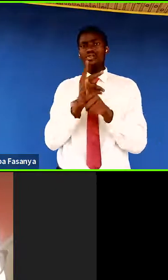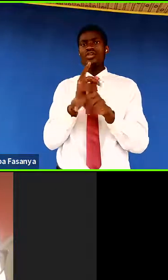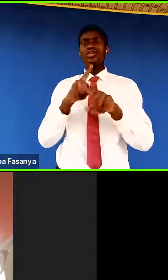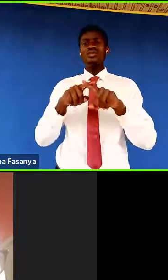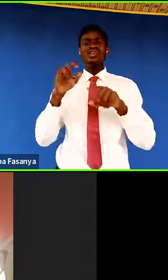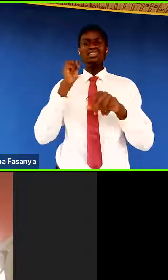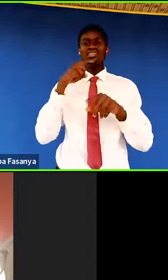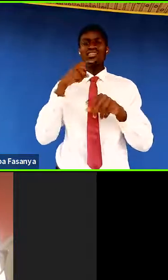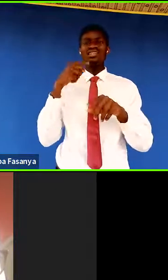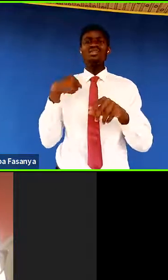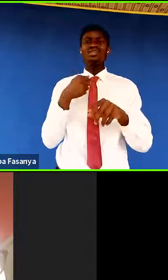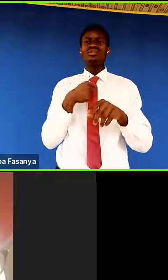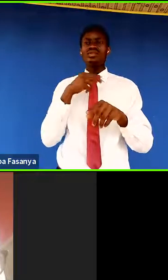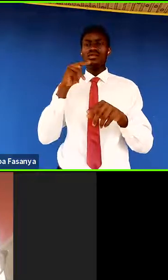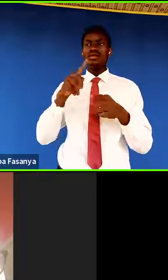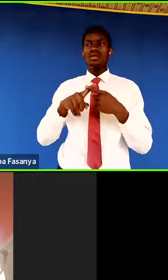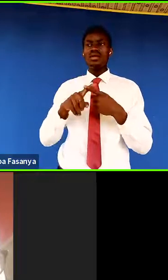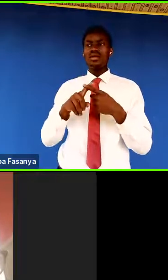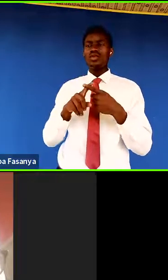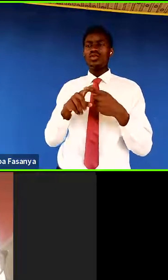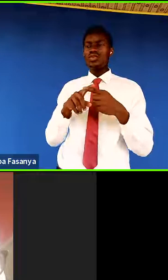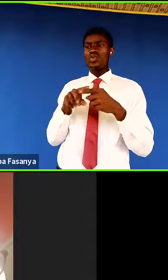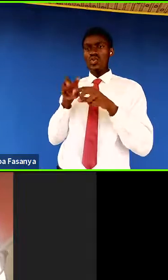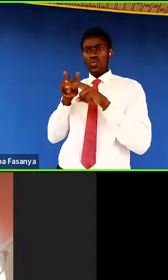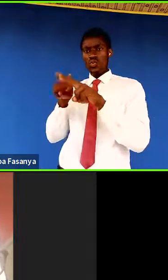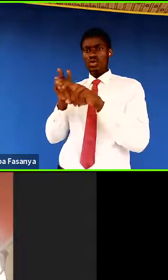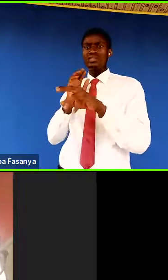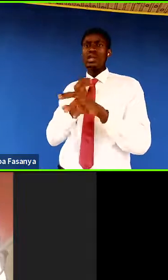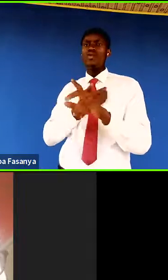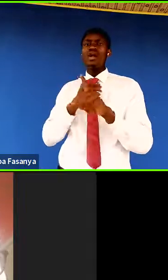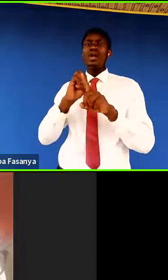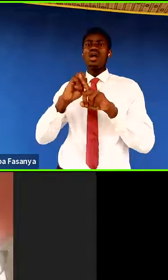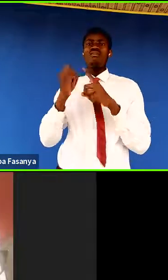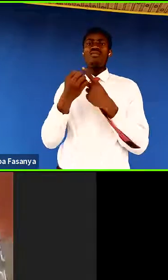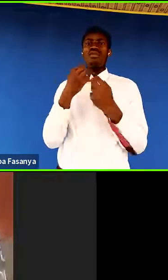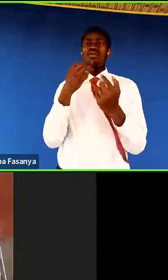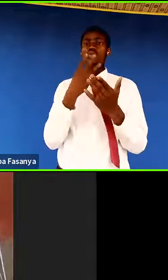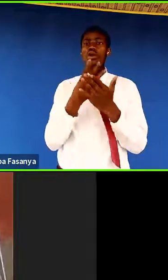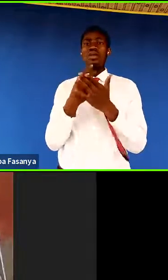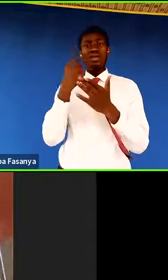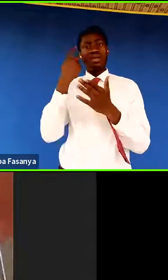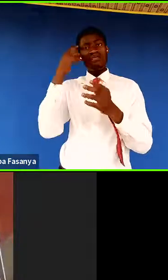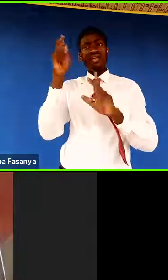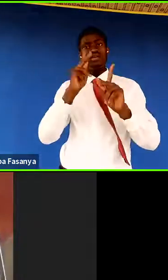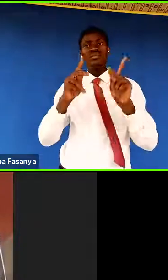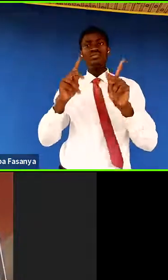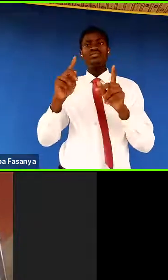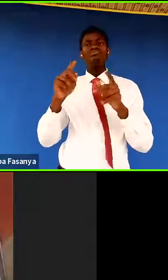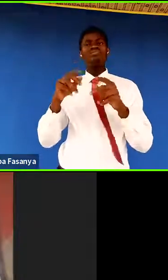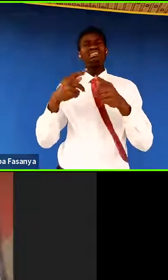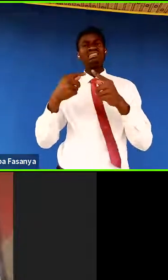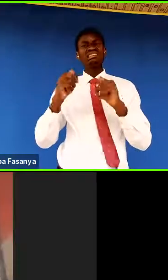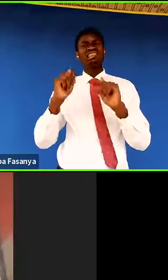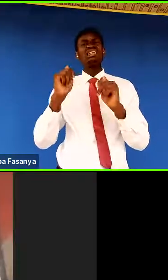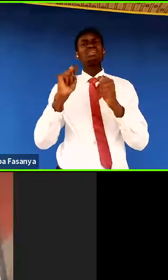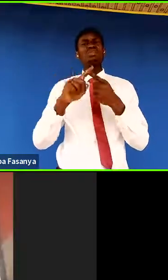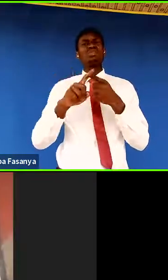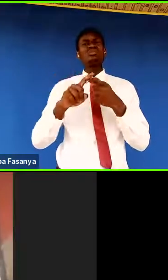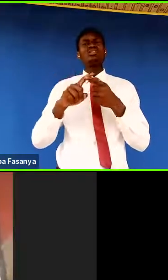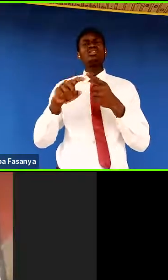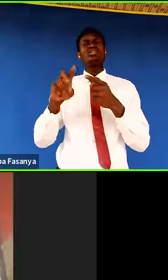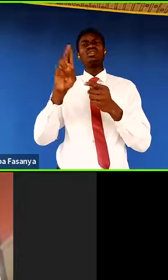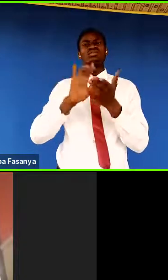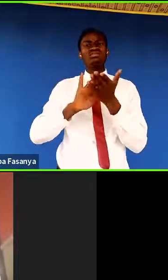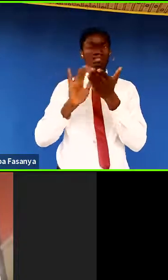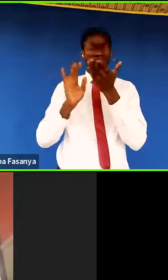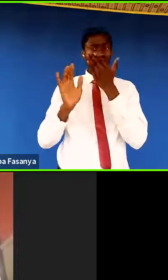our environment. And for people that love to take medication, for a woman trying to get pregnant, you should be careful of some pain relievers